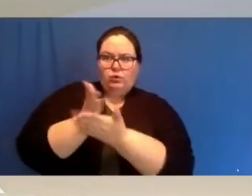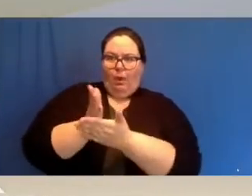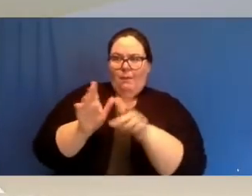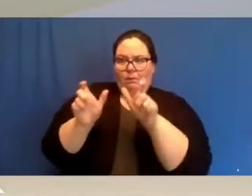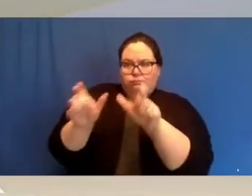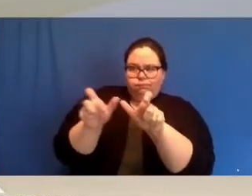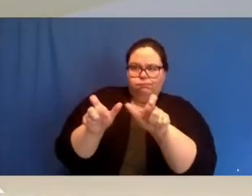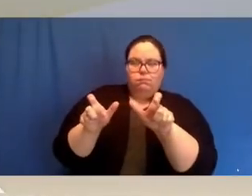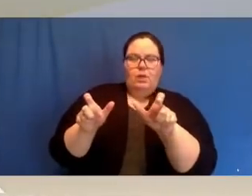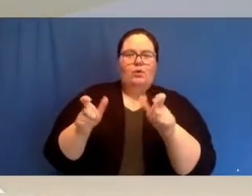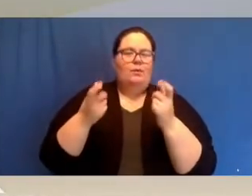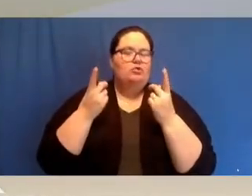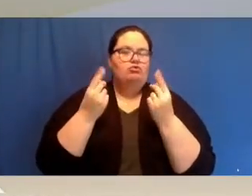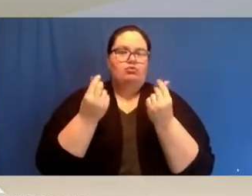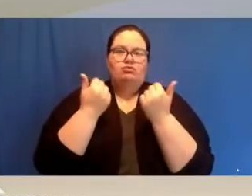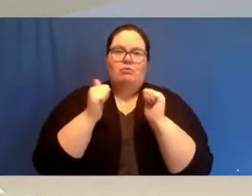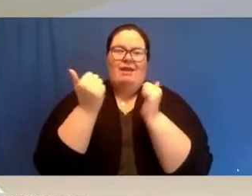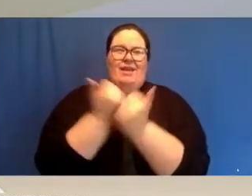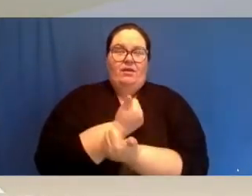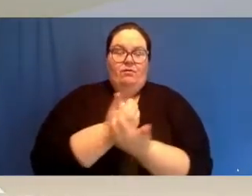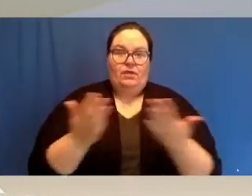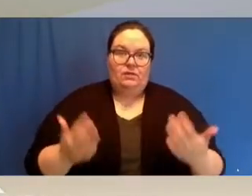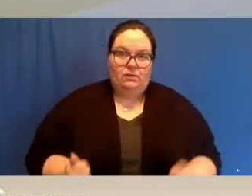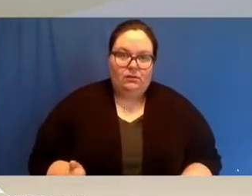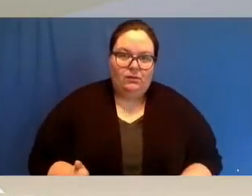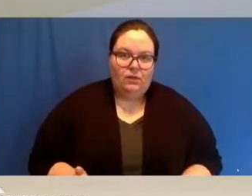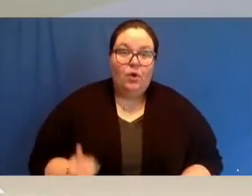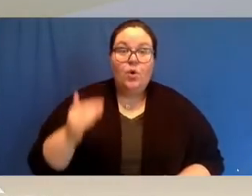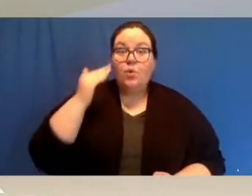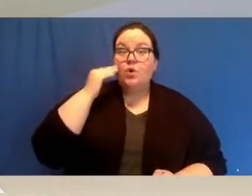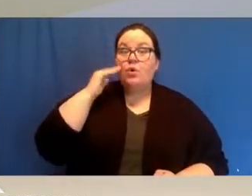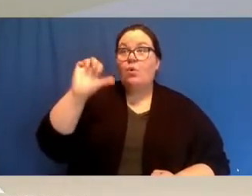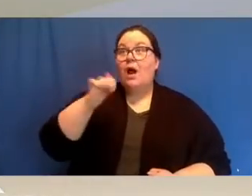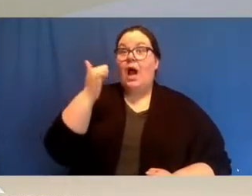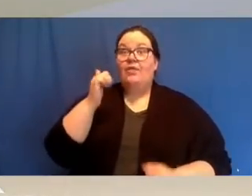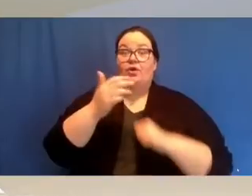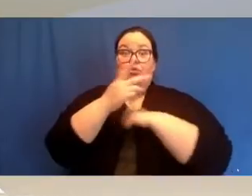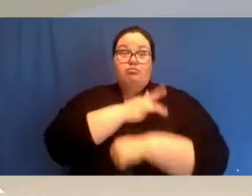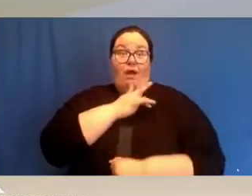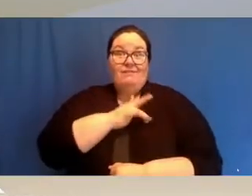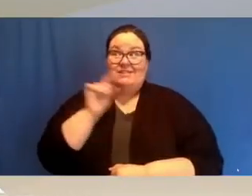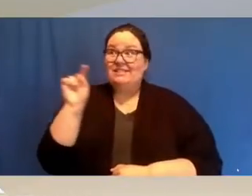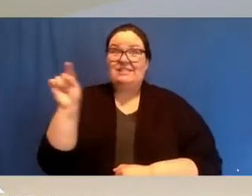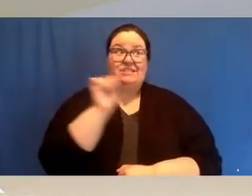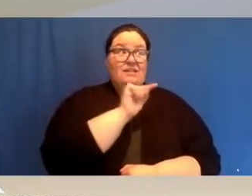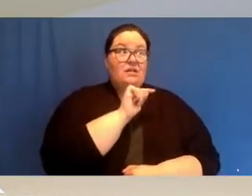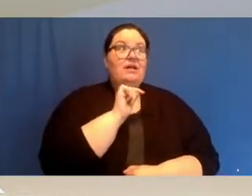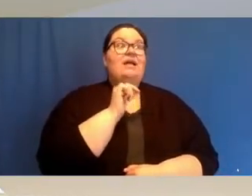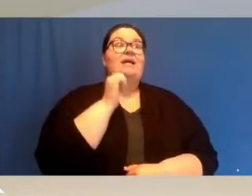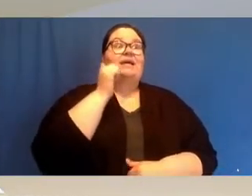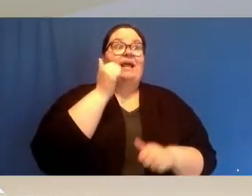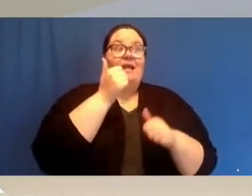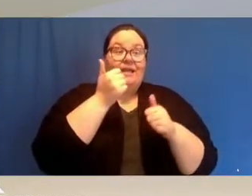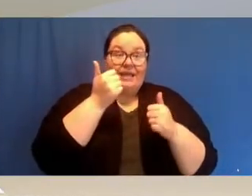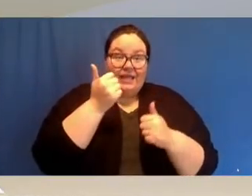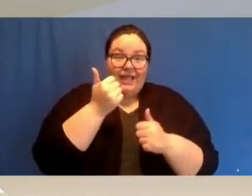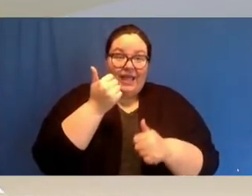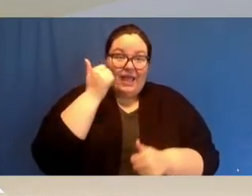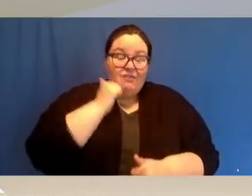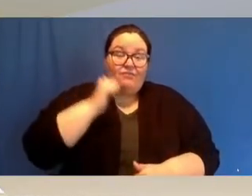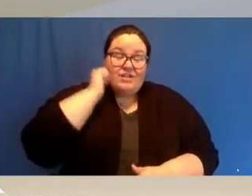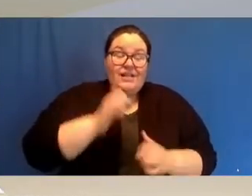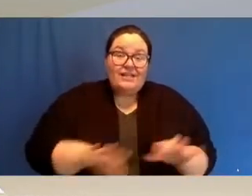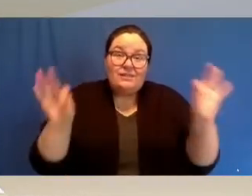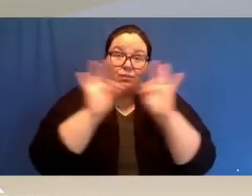Omicron. And we know from the experience in other jurisdictions that every day matters. With